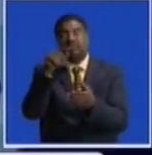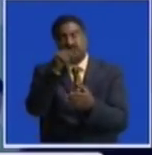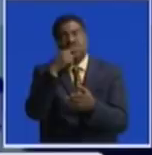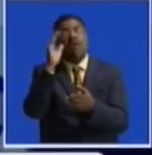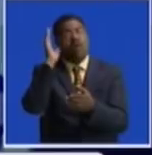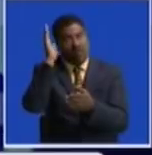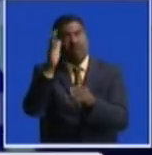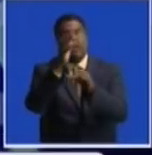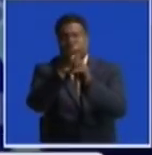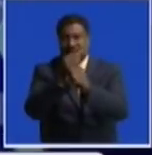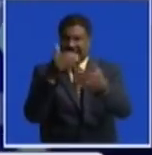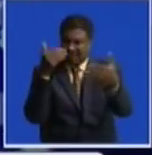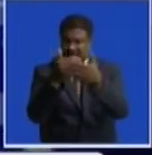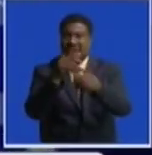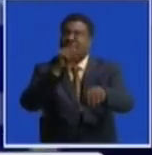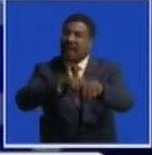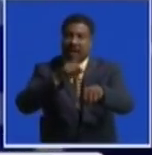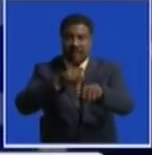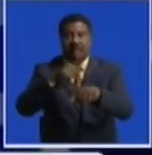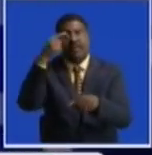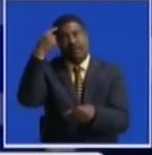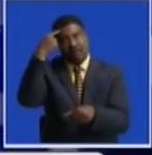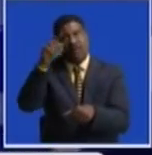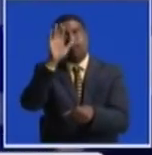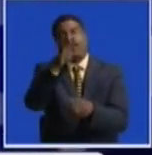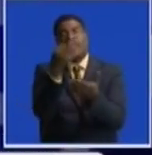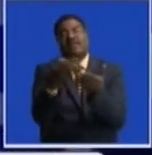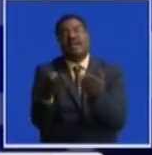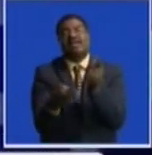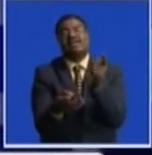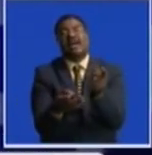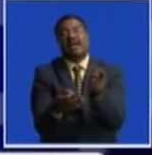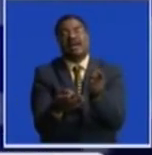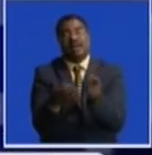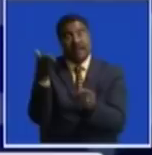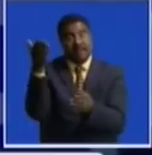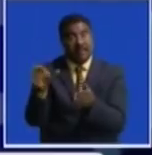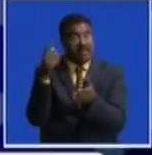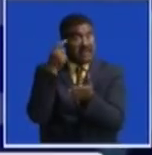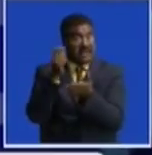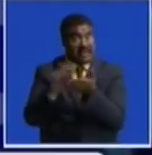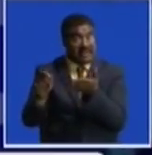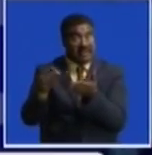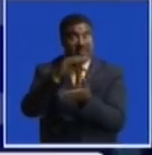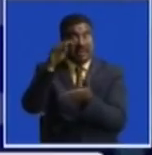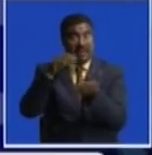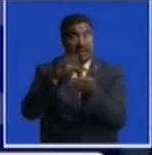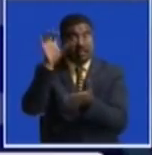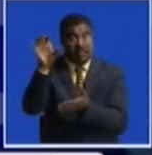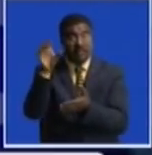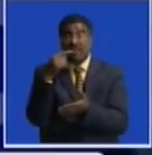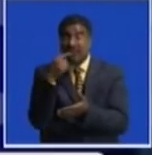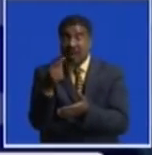inputs in readiness for the 2018-2019 farming season. Central Province Permanent Secretary Chanda Kabwe says the